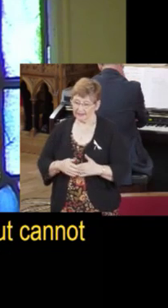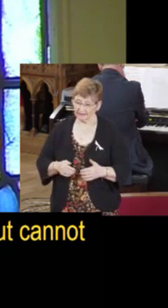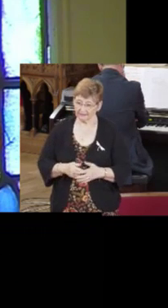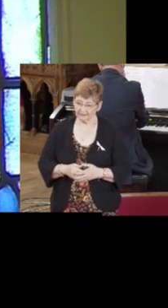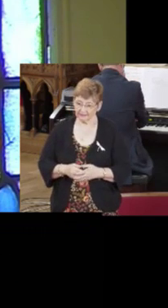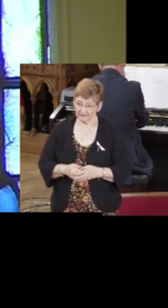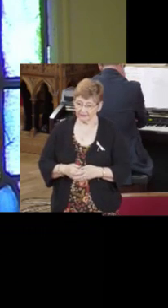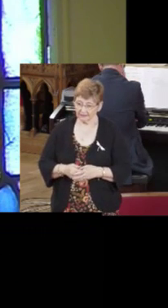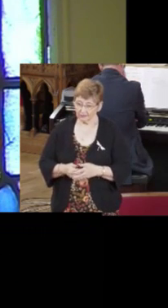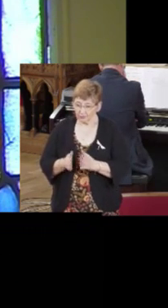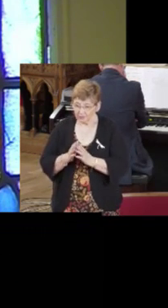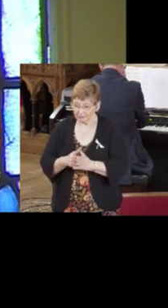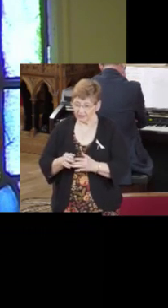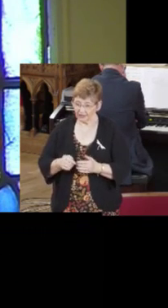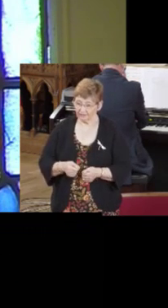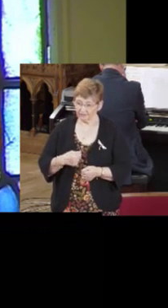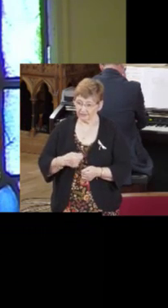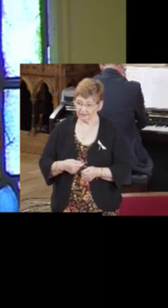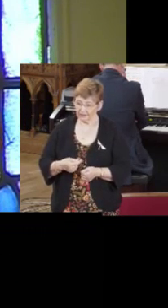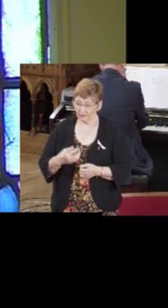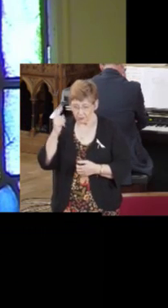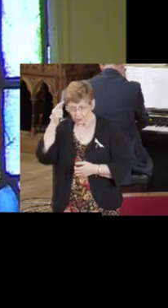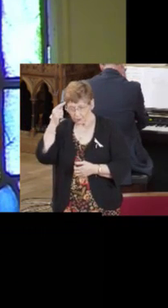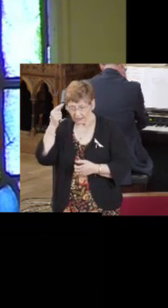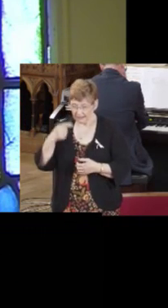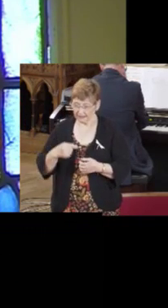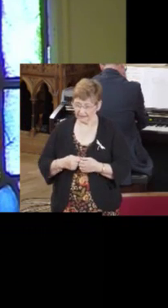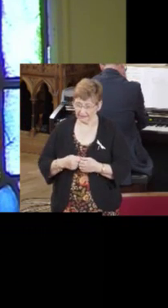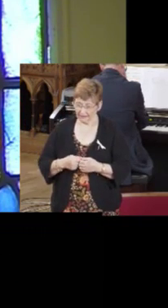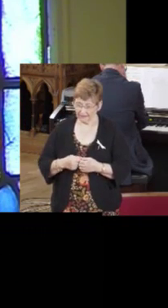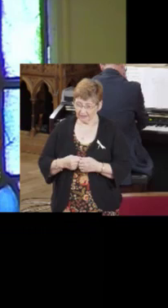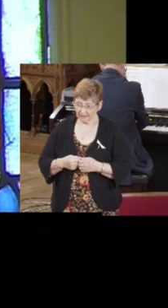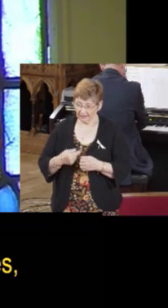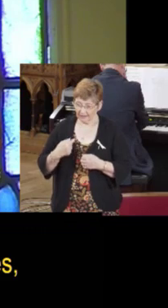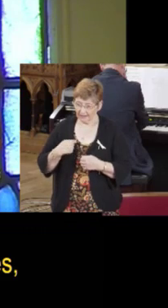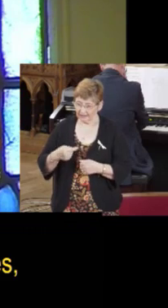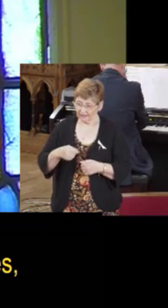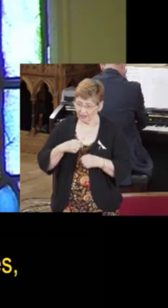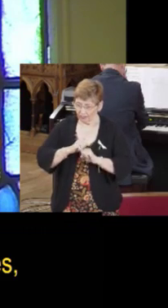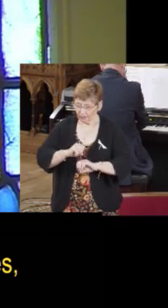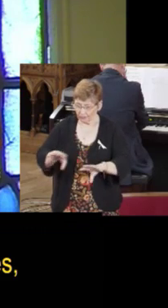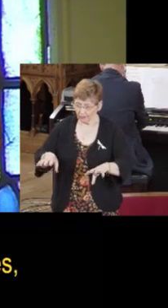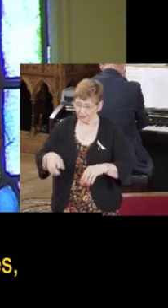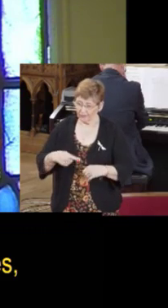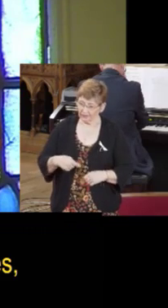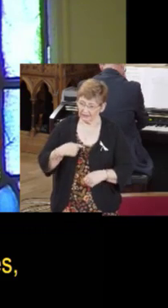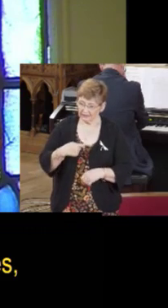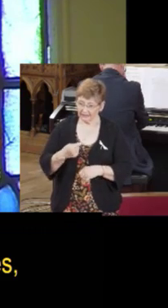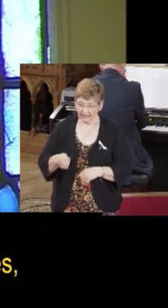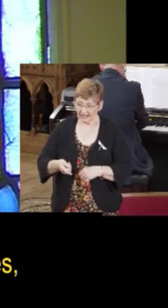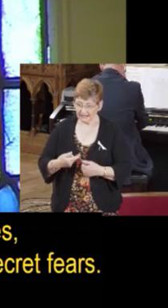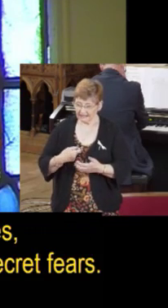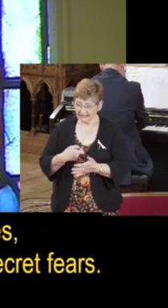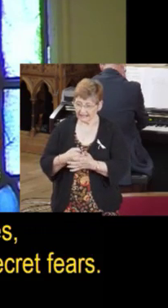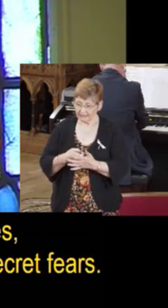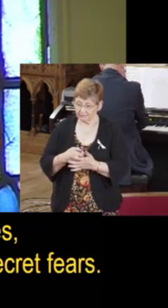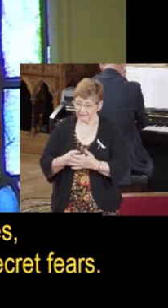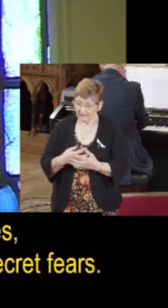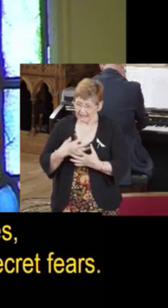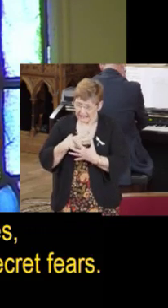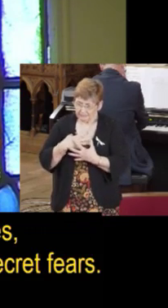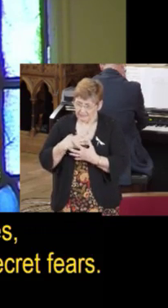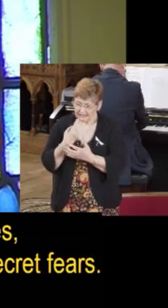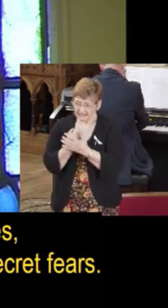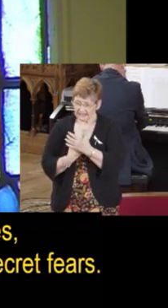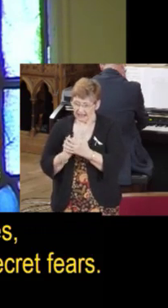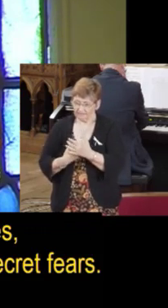We pray for those oppressed and dominated by worry, unable to throw off their anxieties, held captive by a